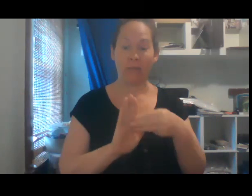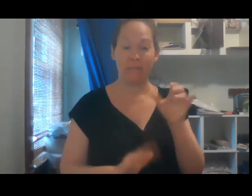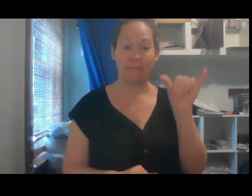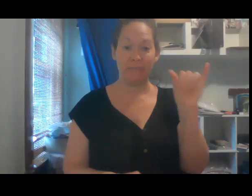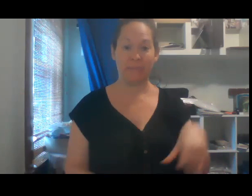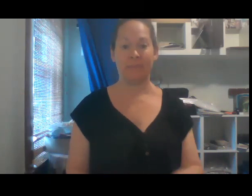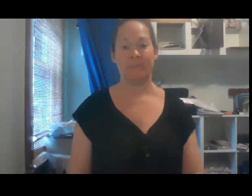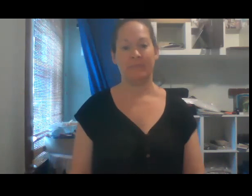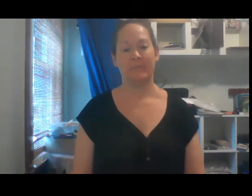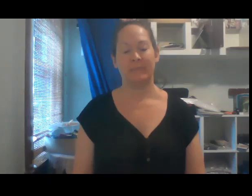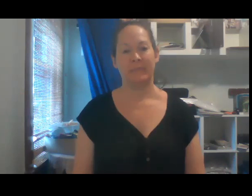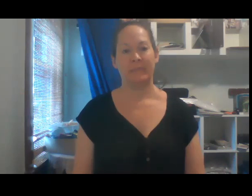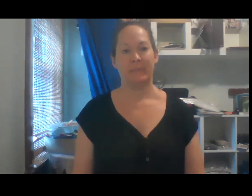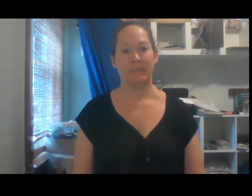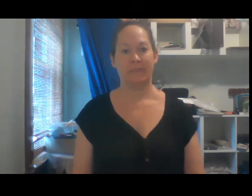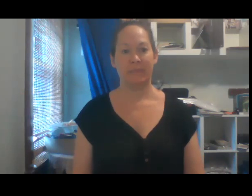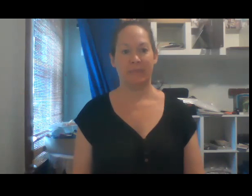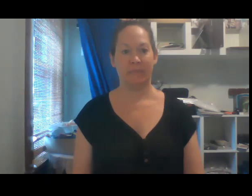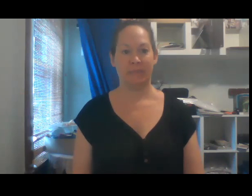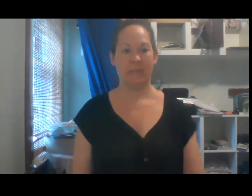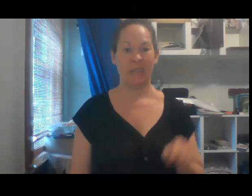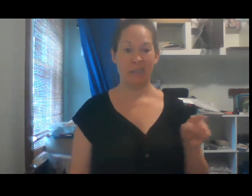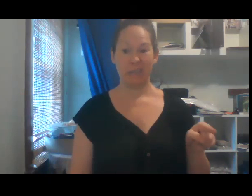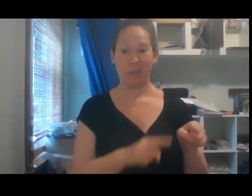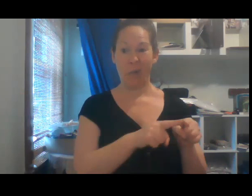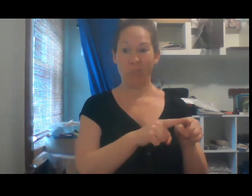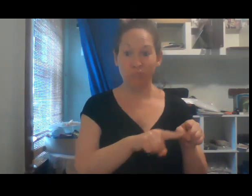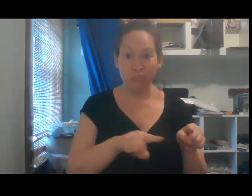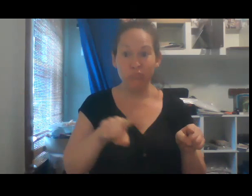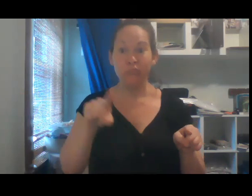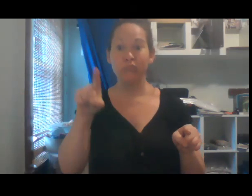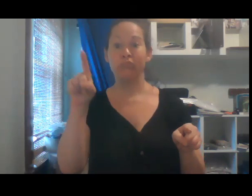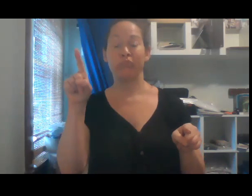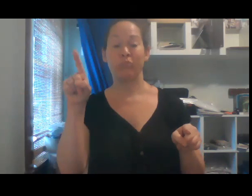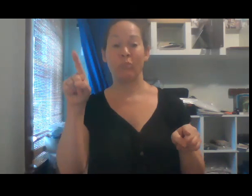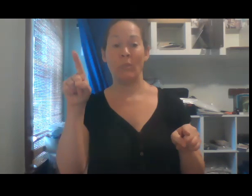starting here, there's generally an exponential curve going up